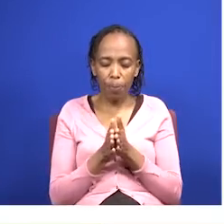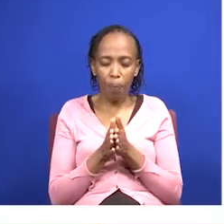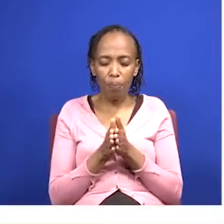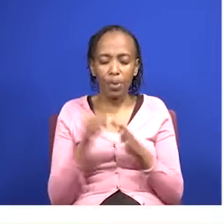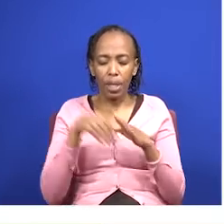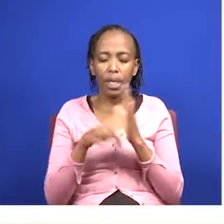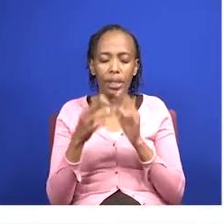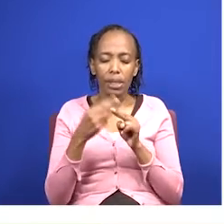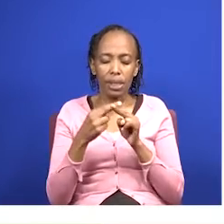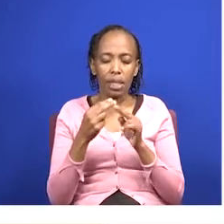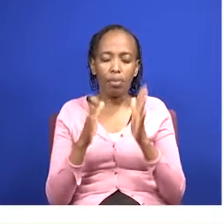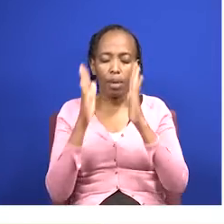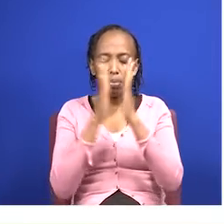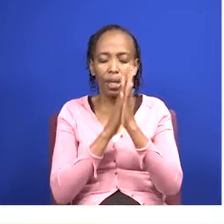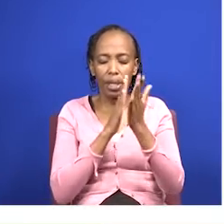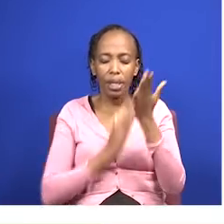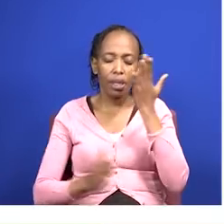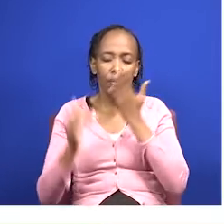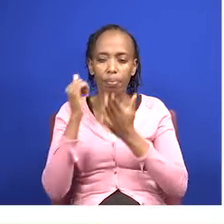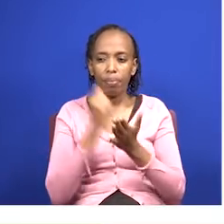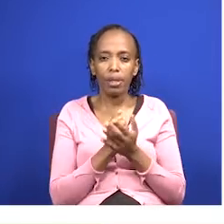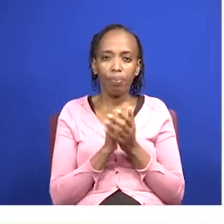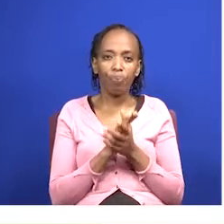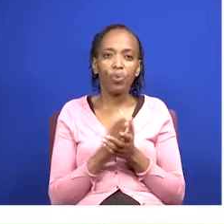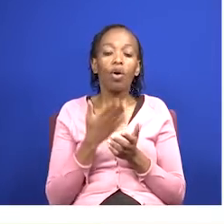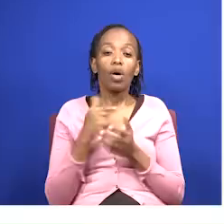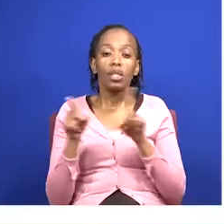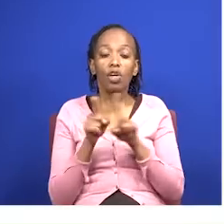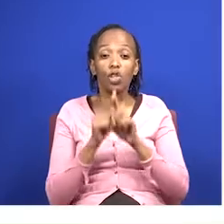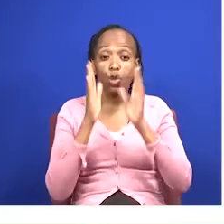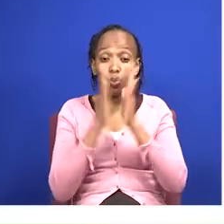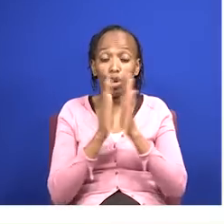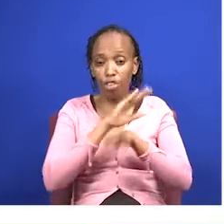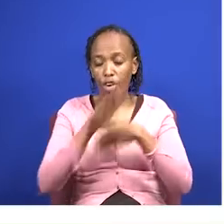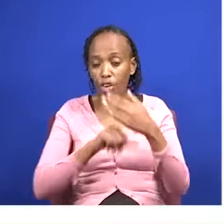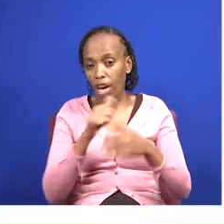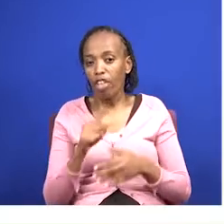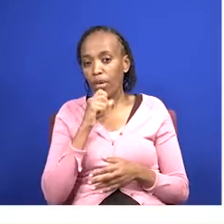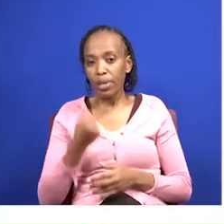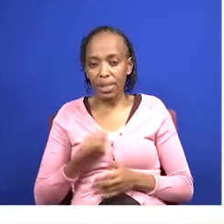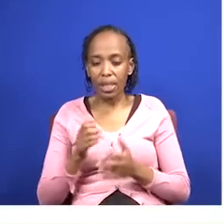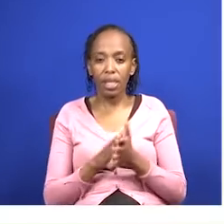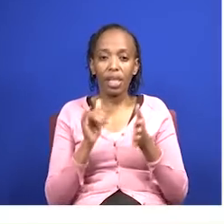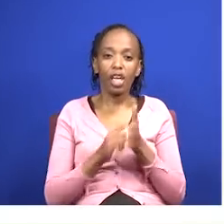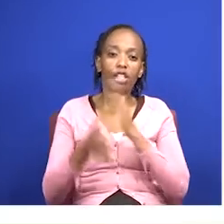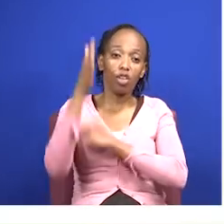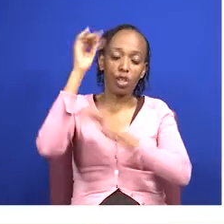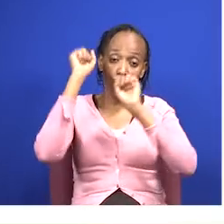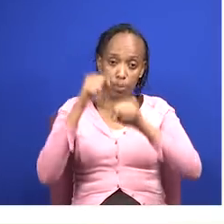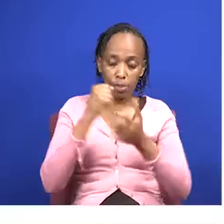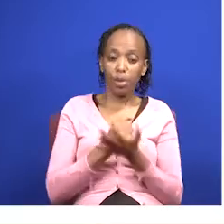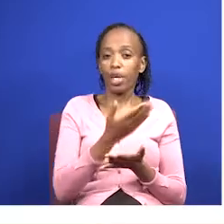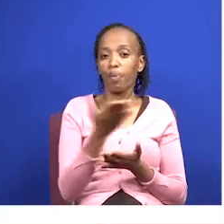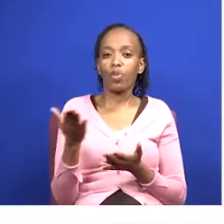today. In Jesus' name I pray. Amen. I want also to pray for all other boys and girls so that